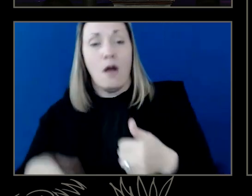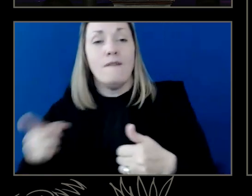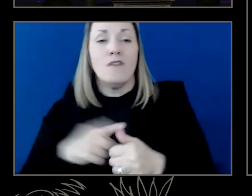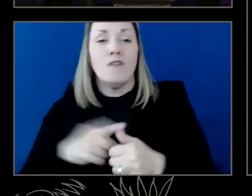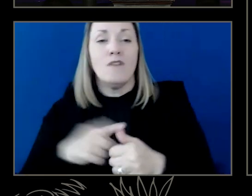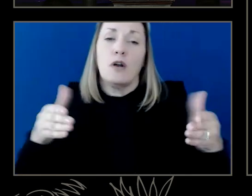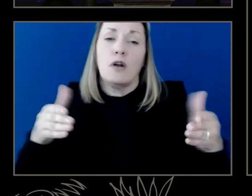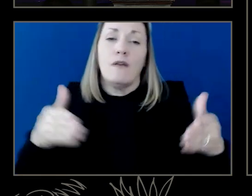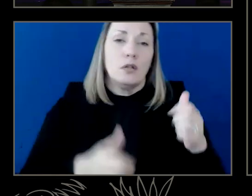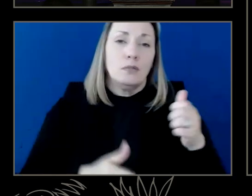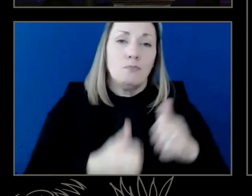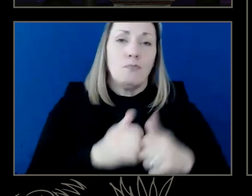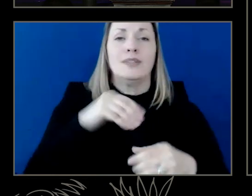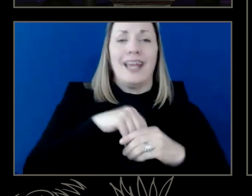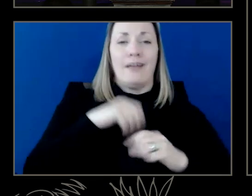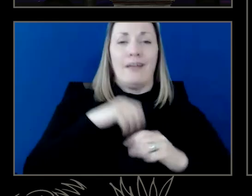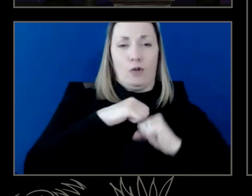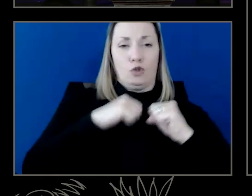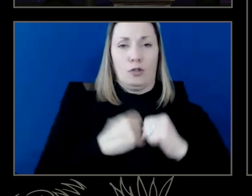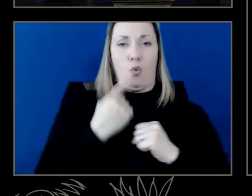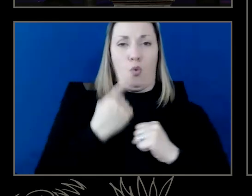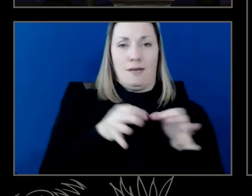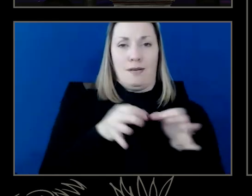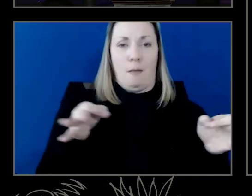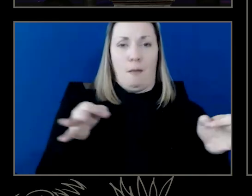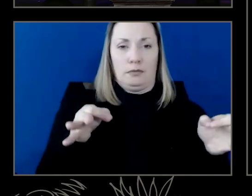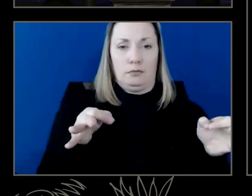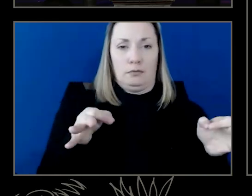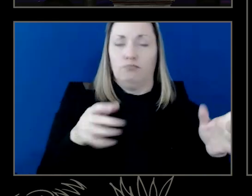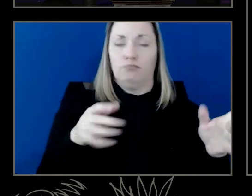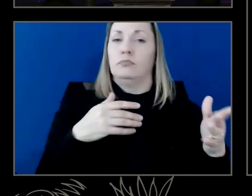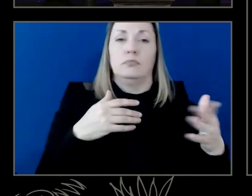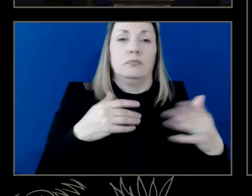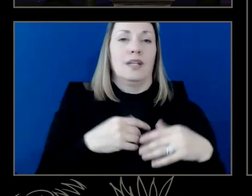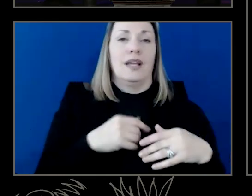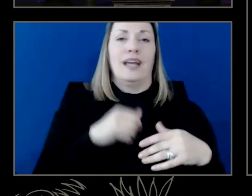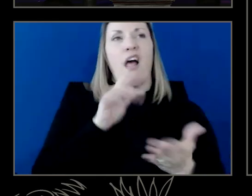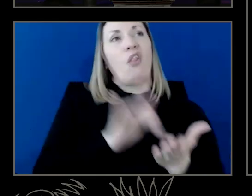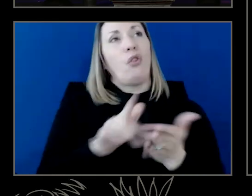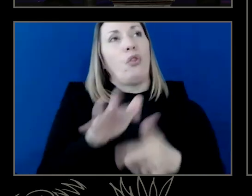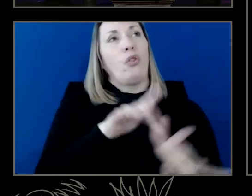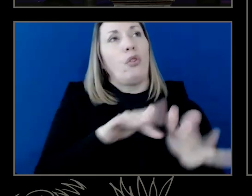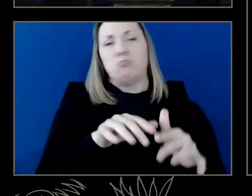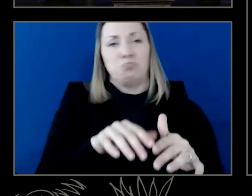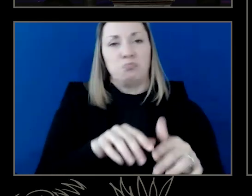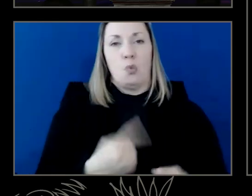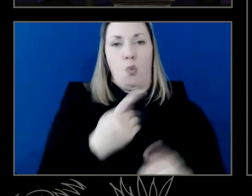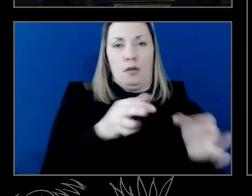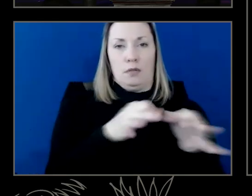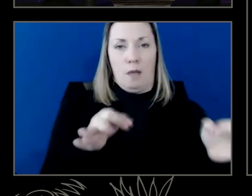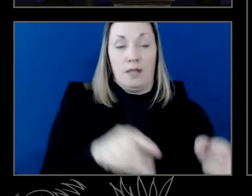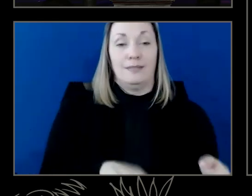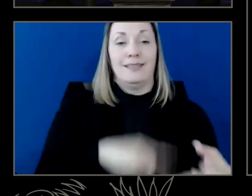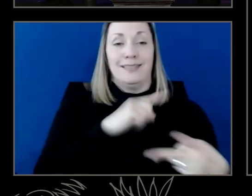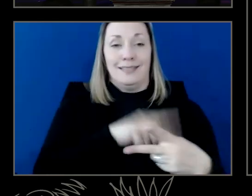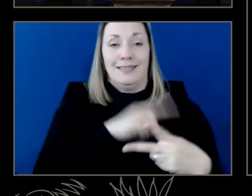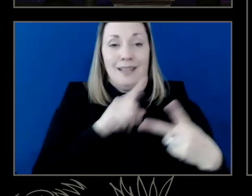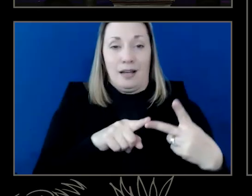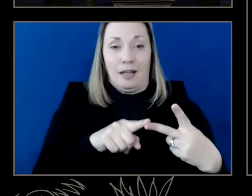entire infrastructure with a single command, no manual setup, no clicking around in the console. Second,